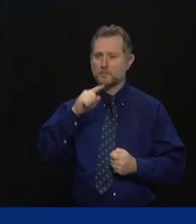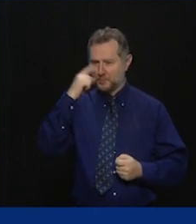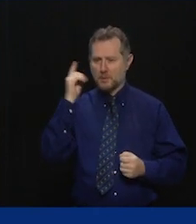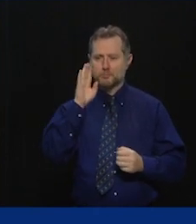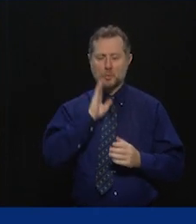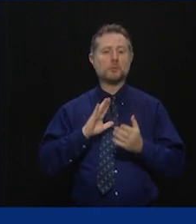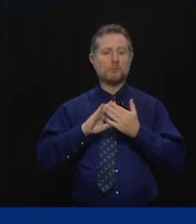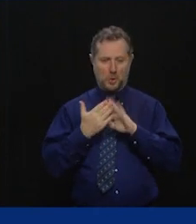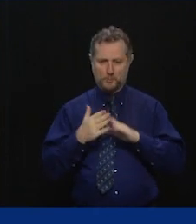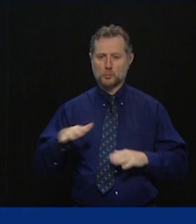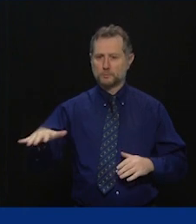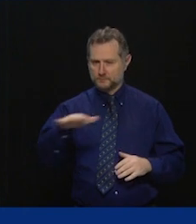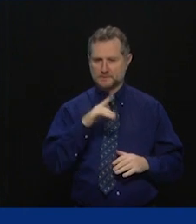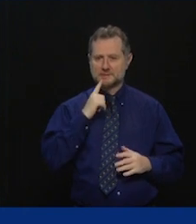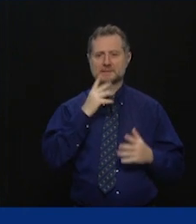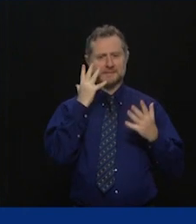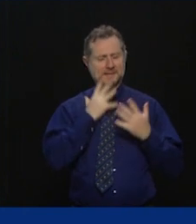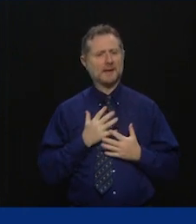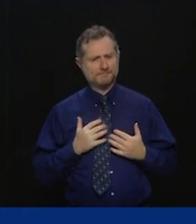where sadly and